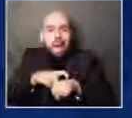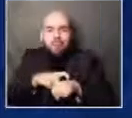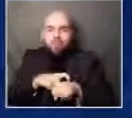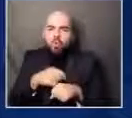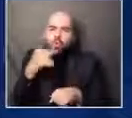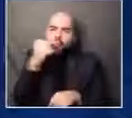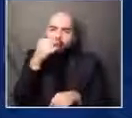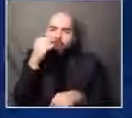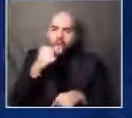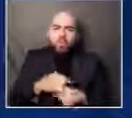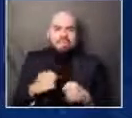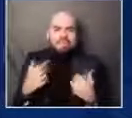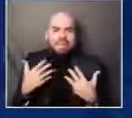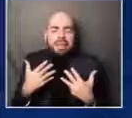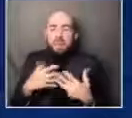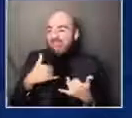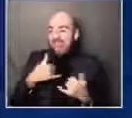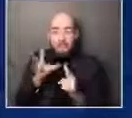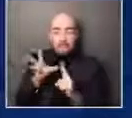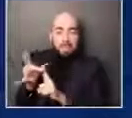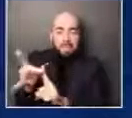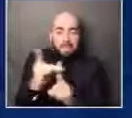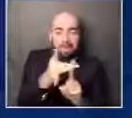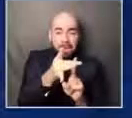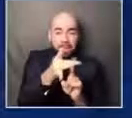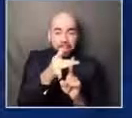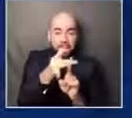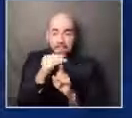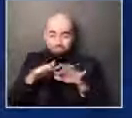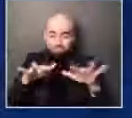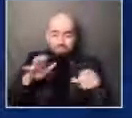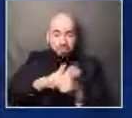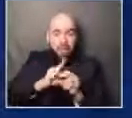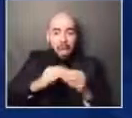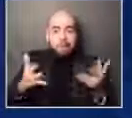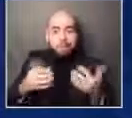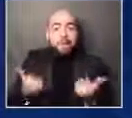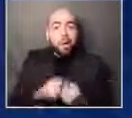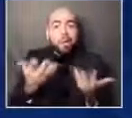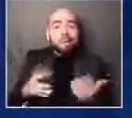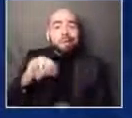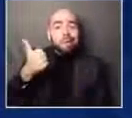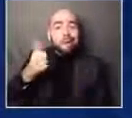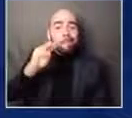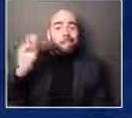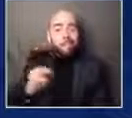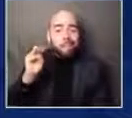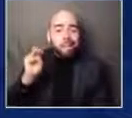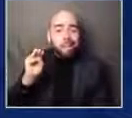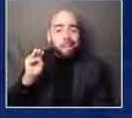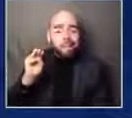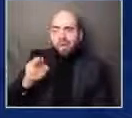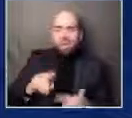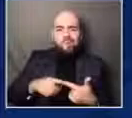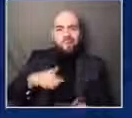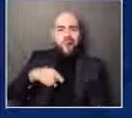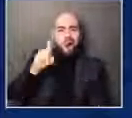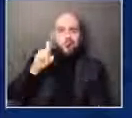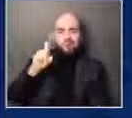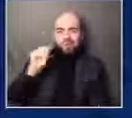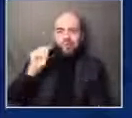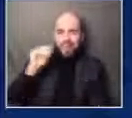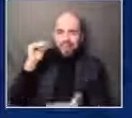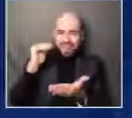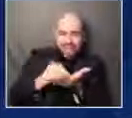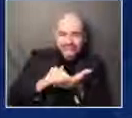United States. And last week, we topped 120,000 new cases on multiple successive days.